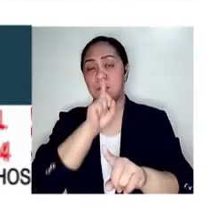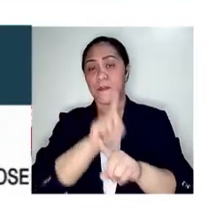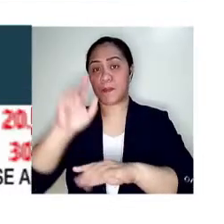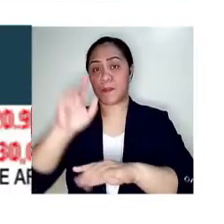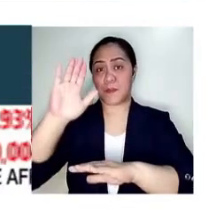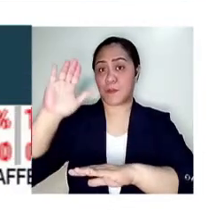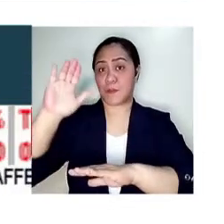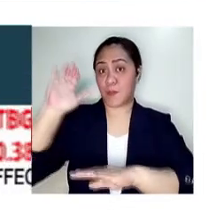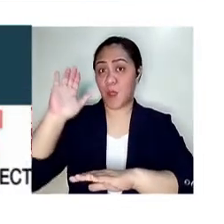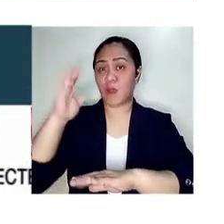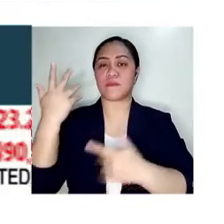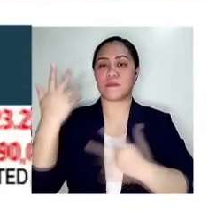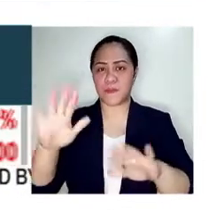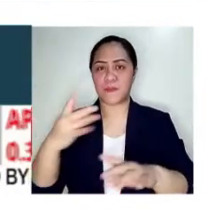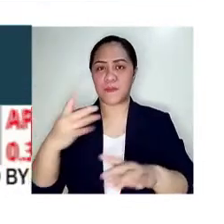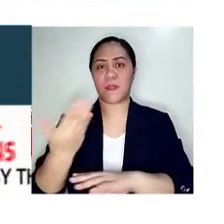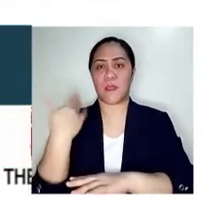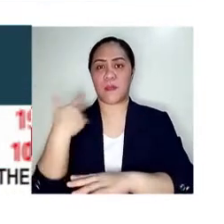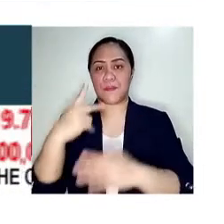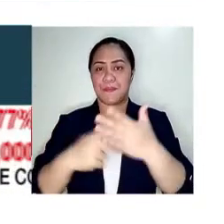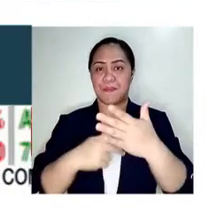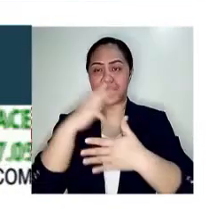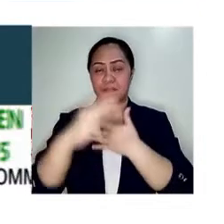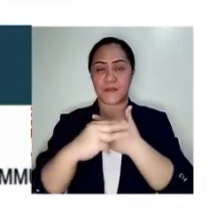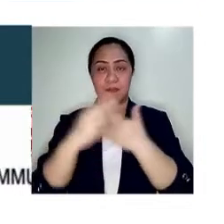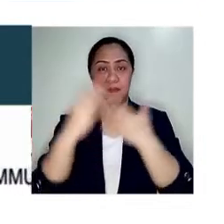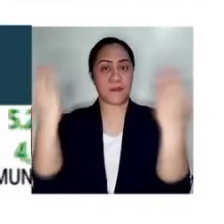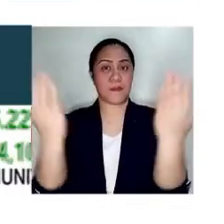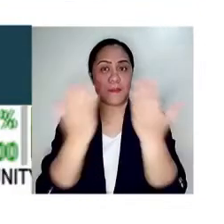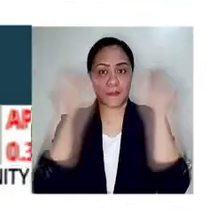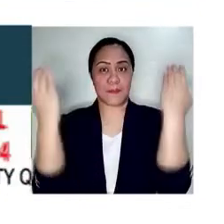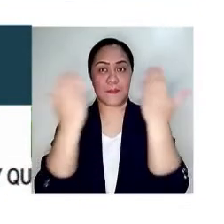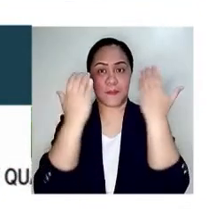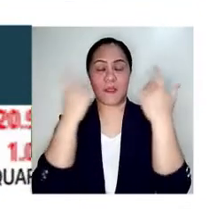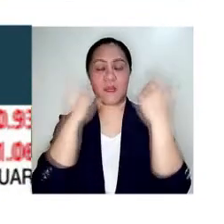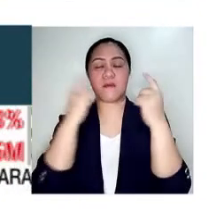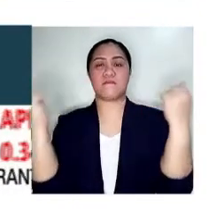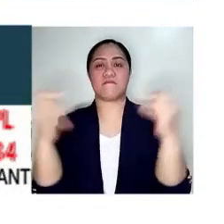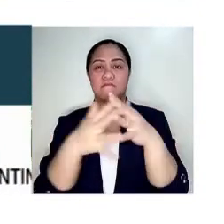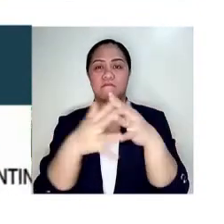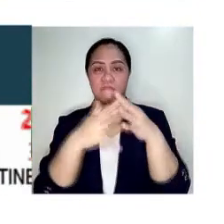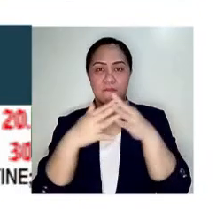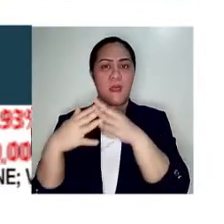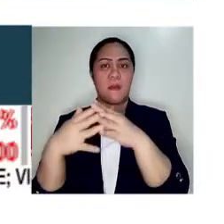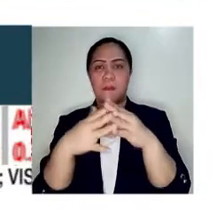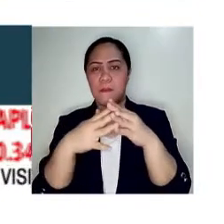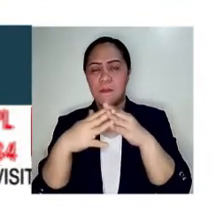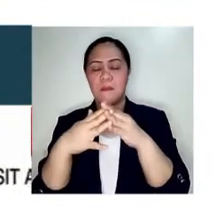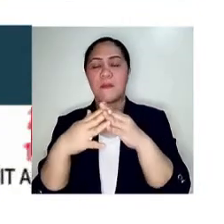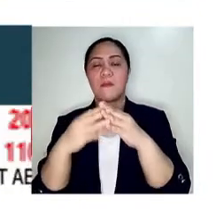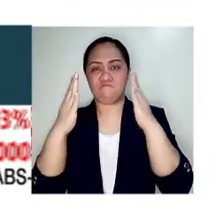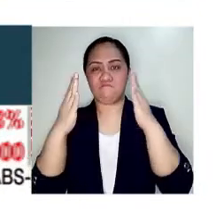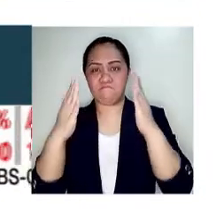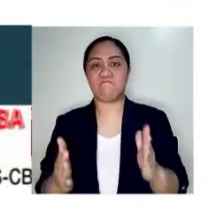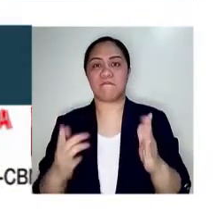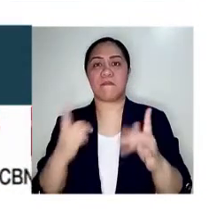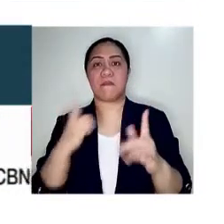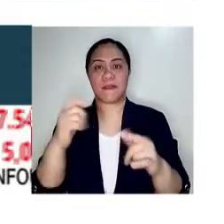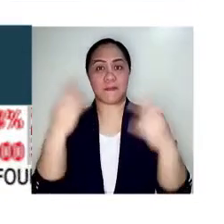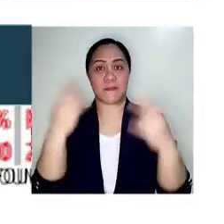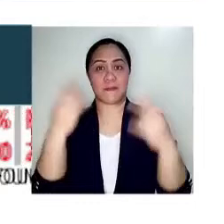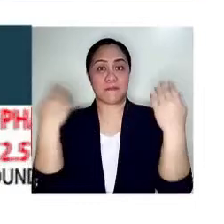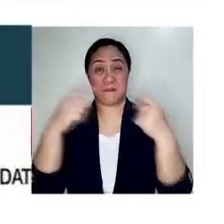that program celebrating Americans and America and not necessarily the victory of Joe Biden. How did